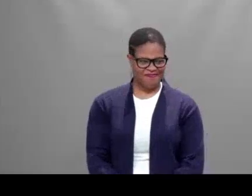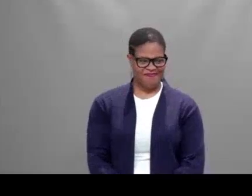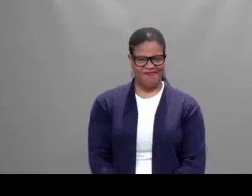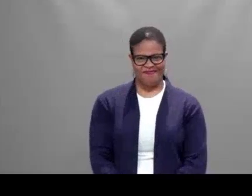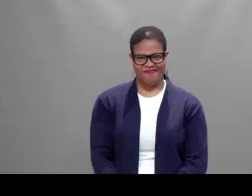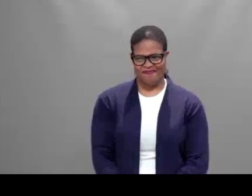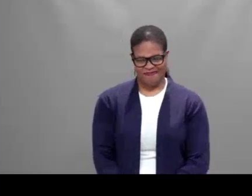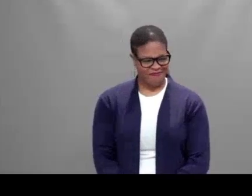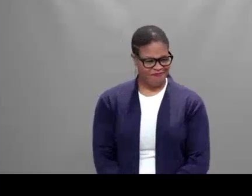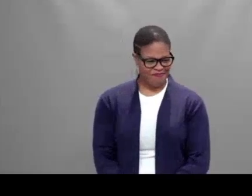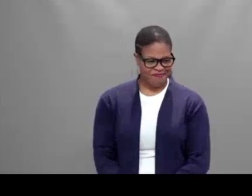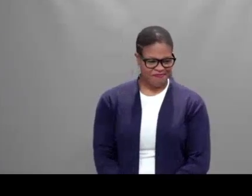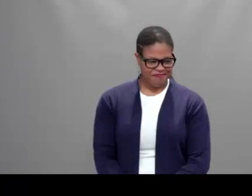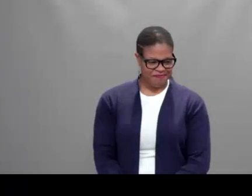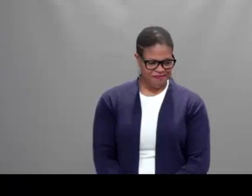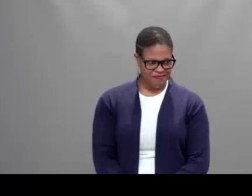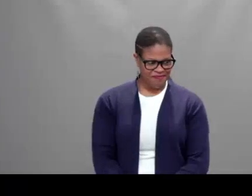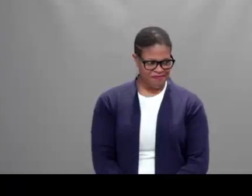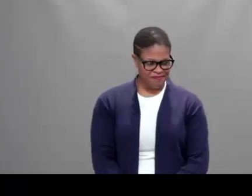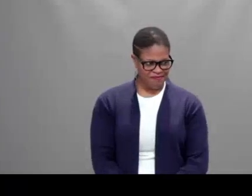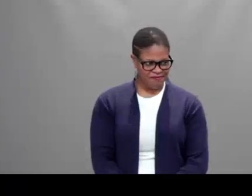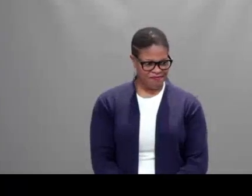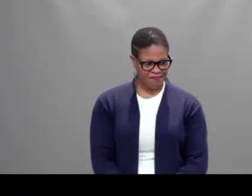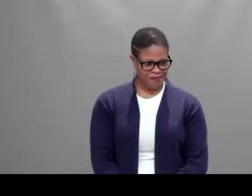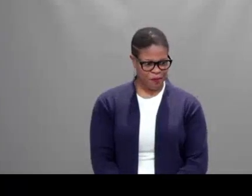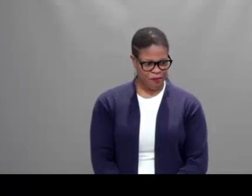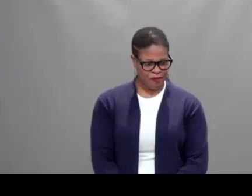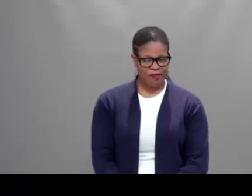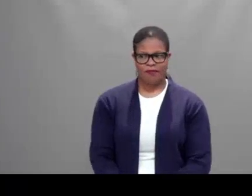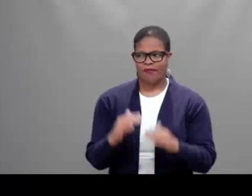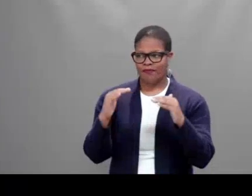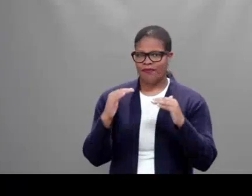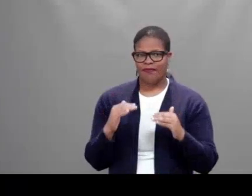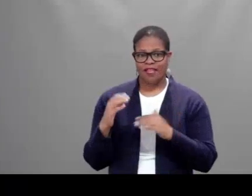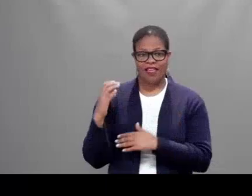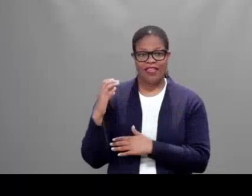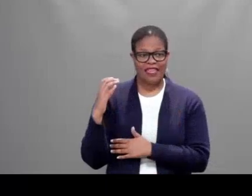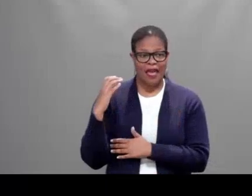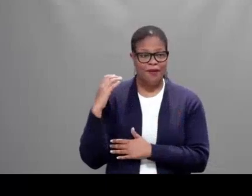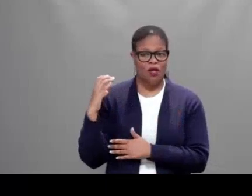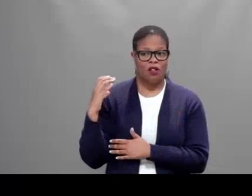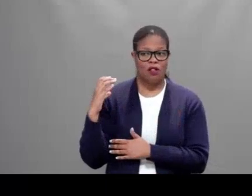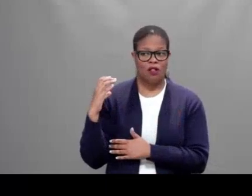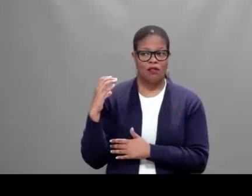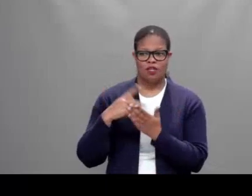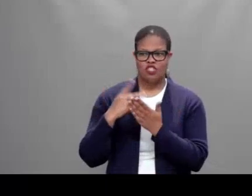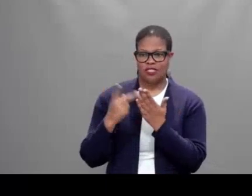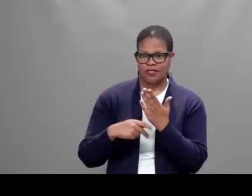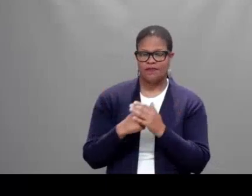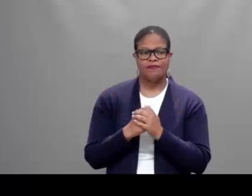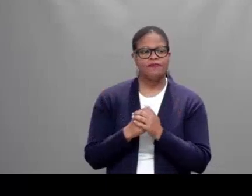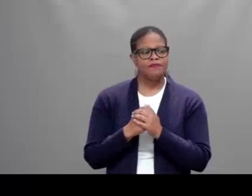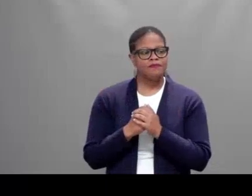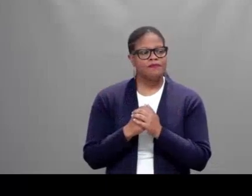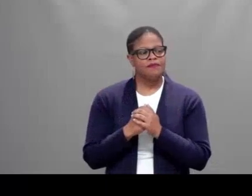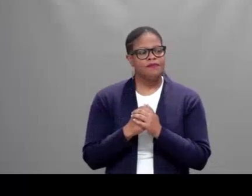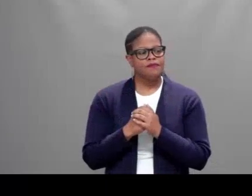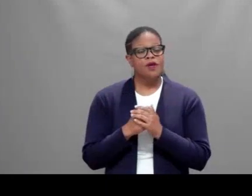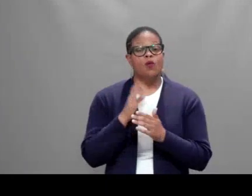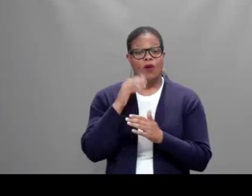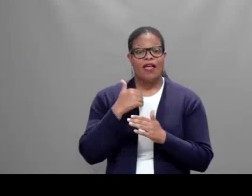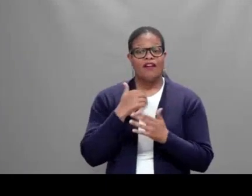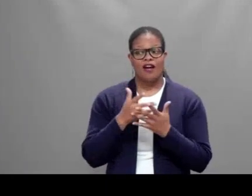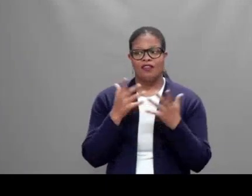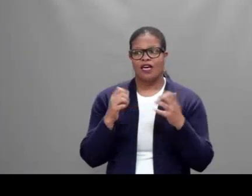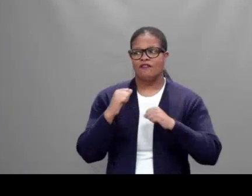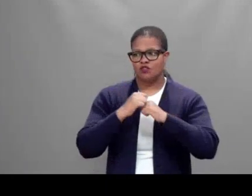the, let's see, the capital projects. Yes. We will be having a lot of